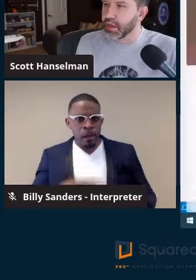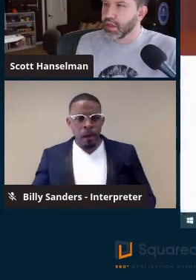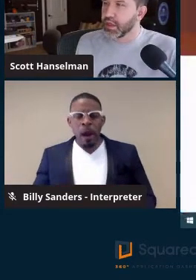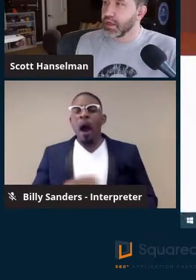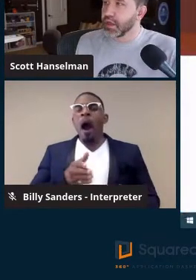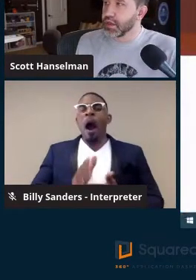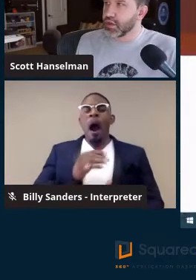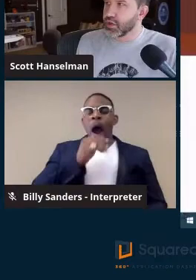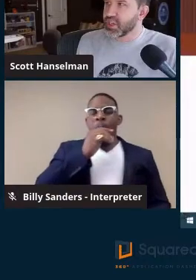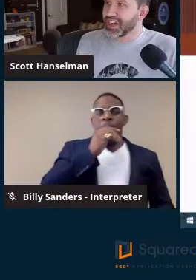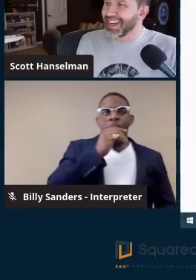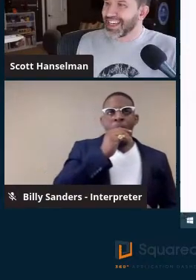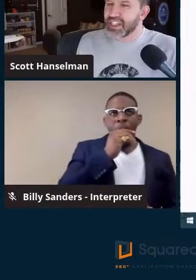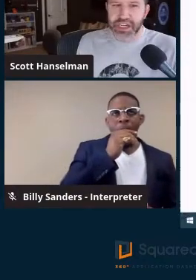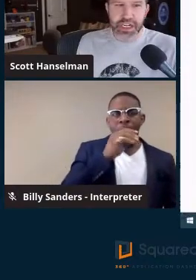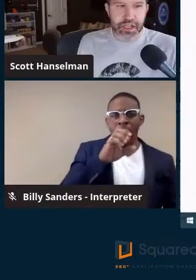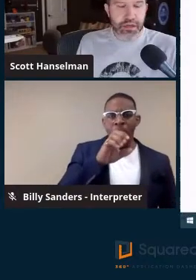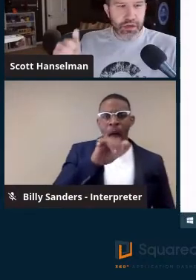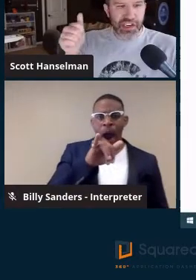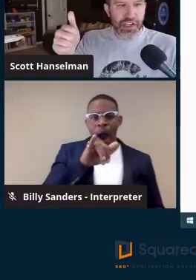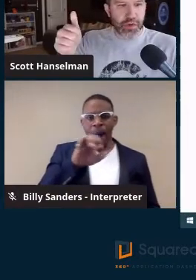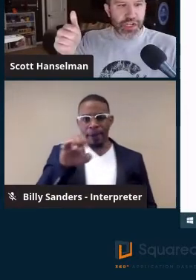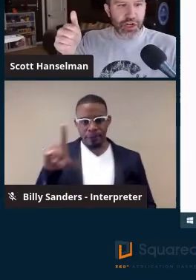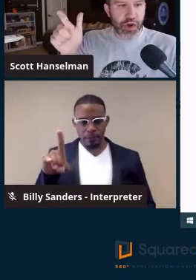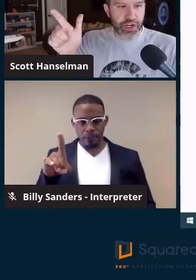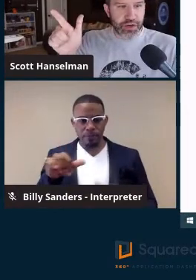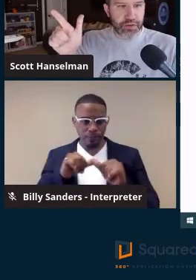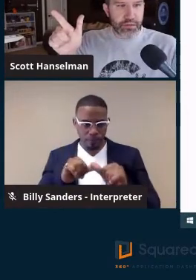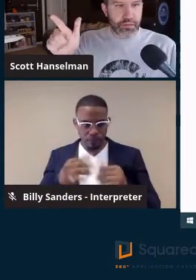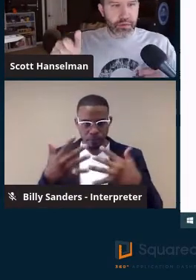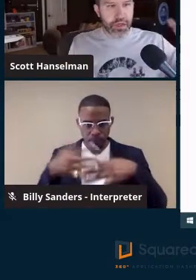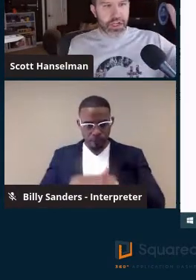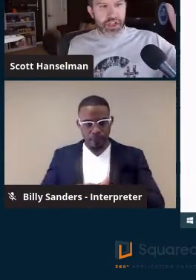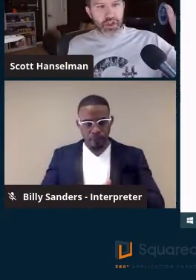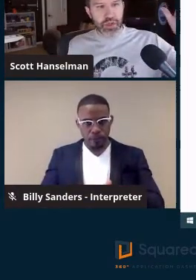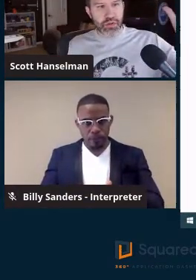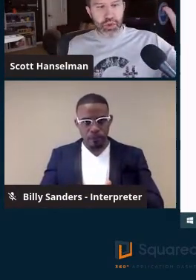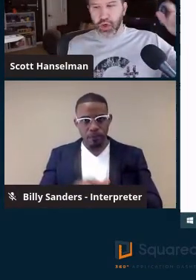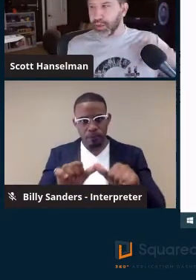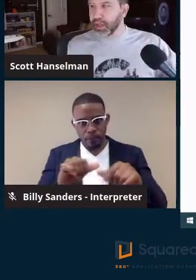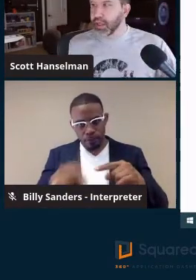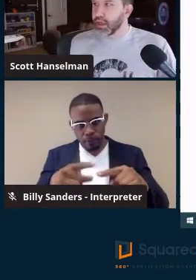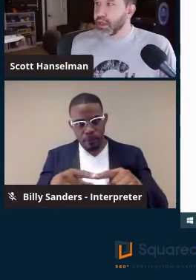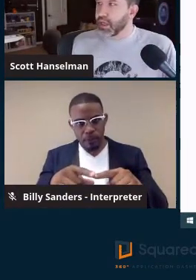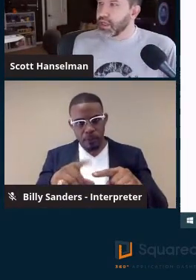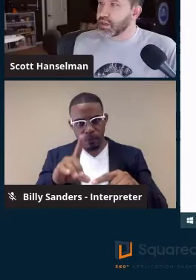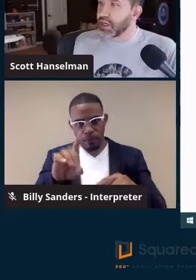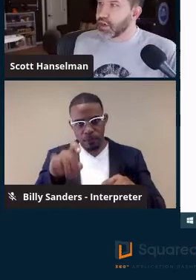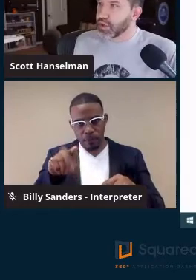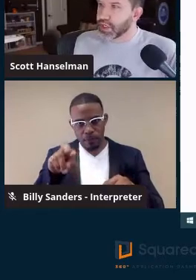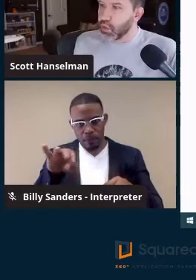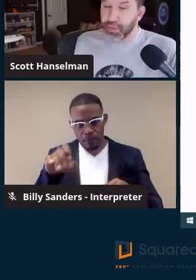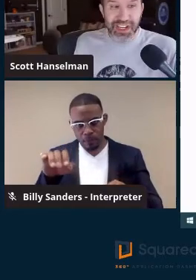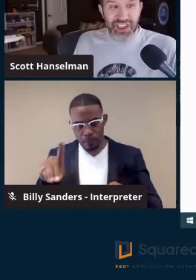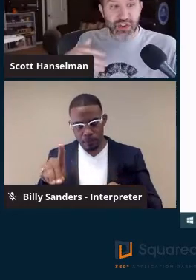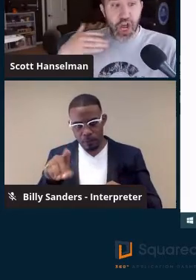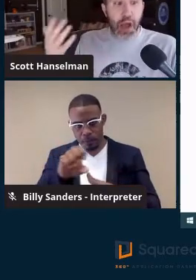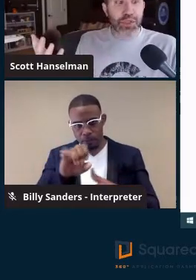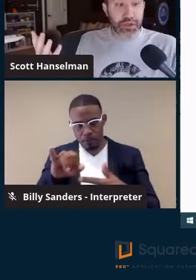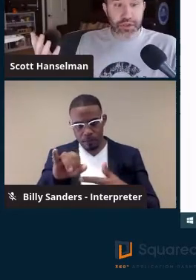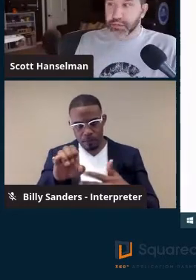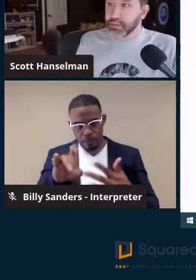right. So CI/CD, continuous integration, continuous deployment, is an interesting one because